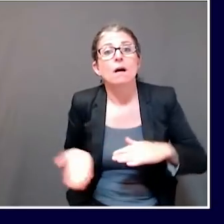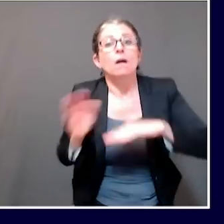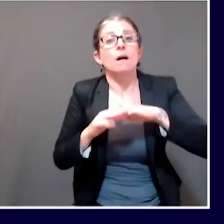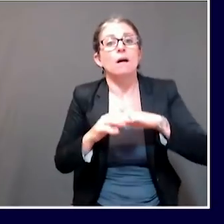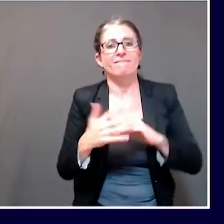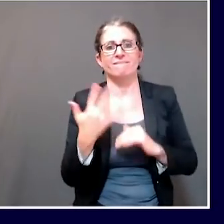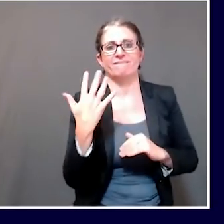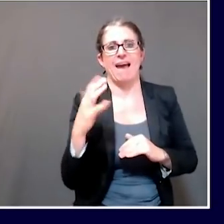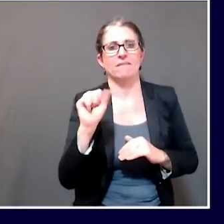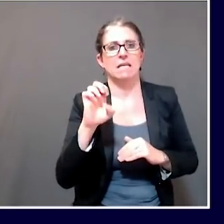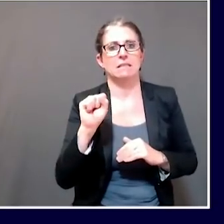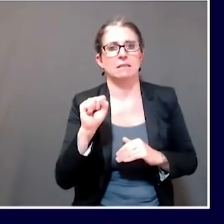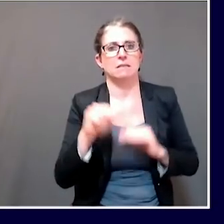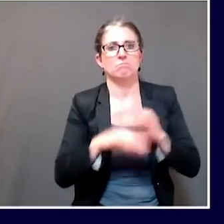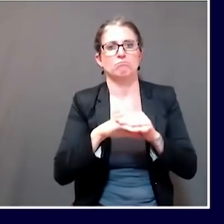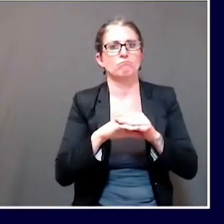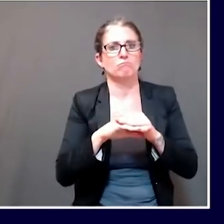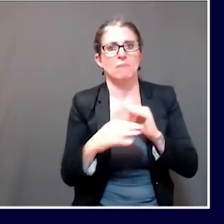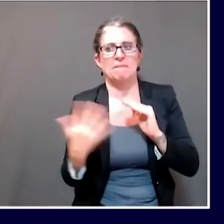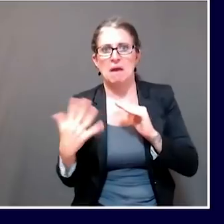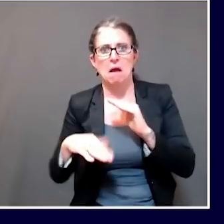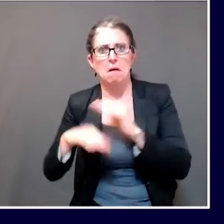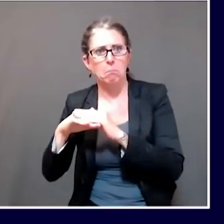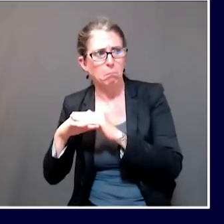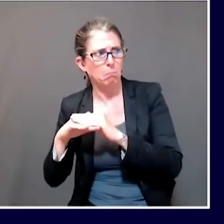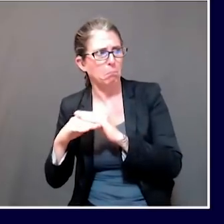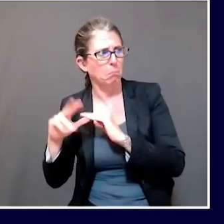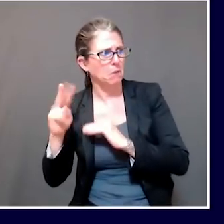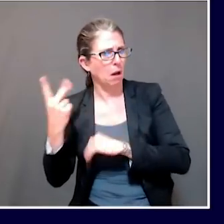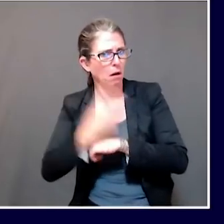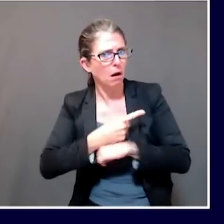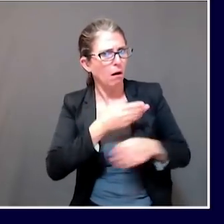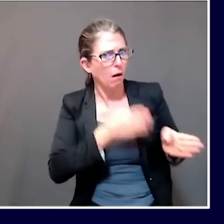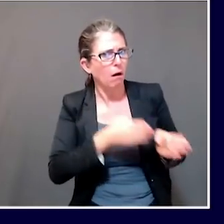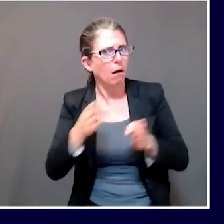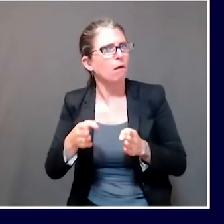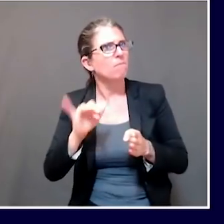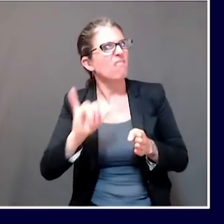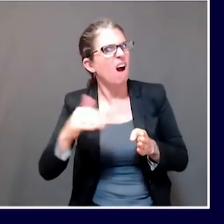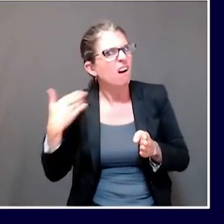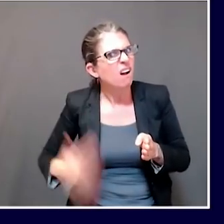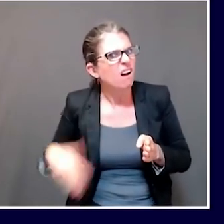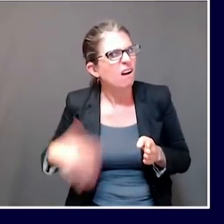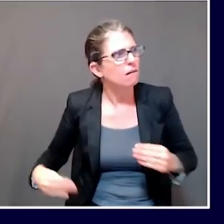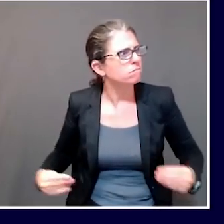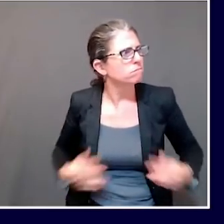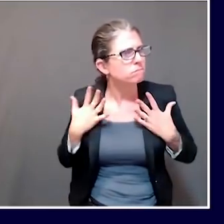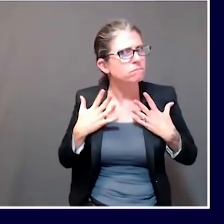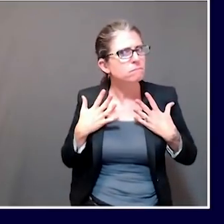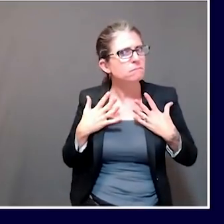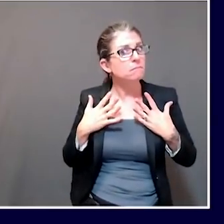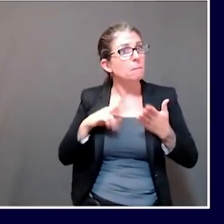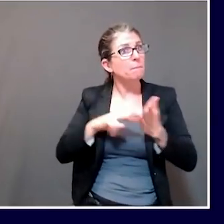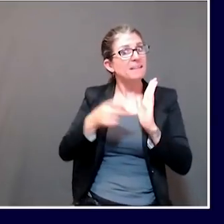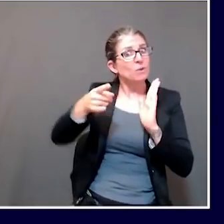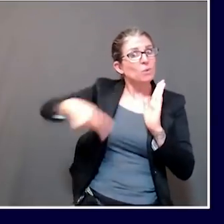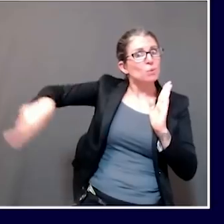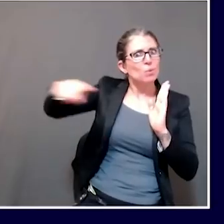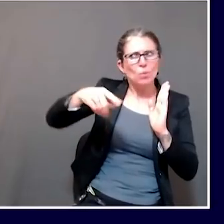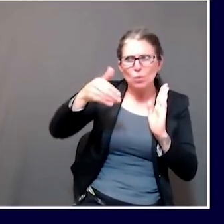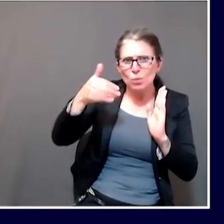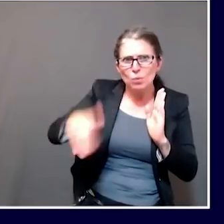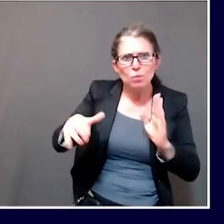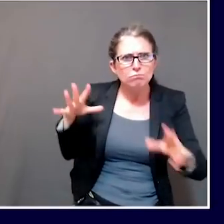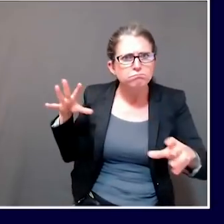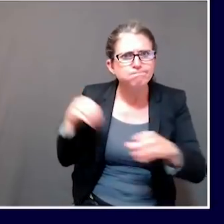day. That is an encouraging sign. More than anything, it is a testament to the fact